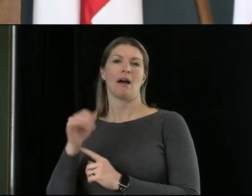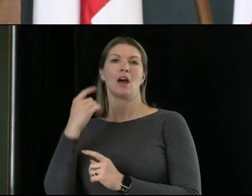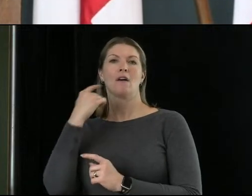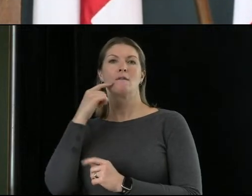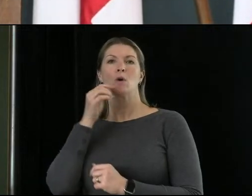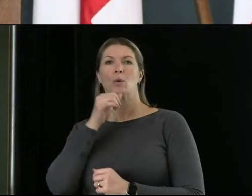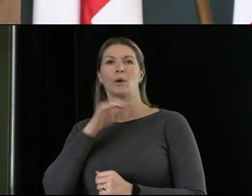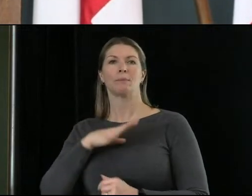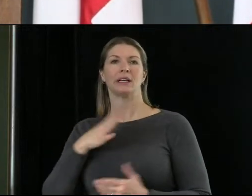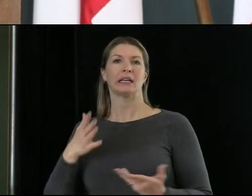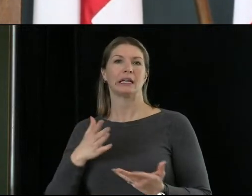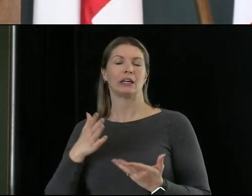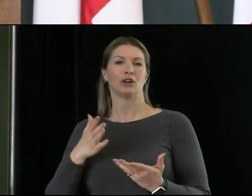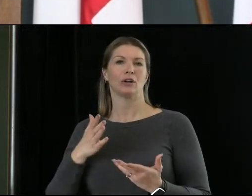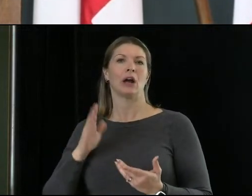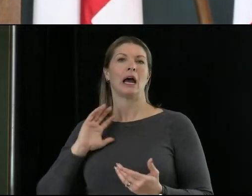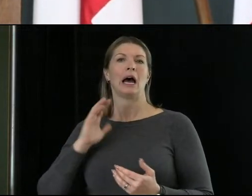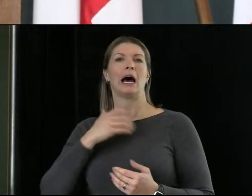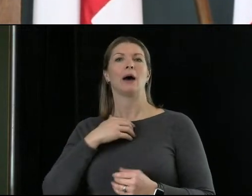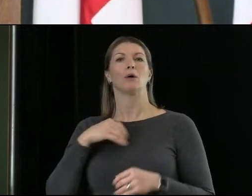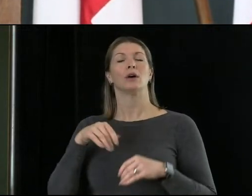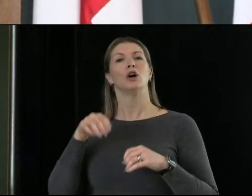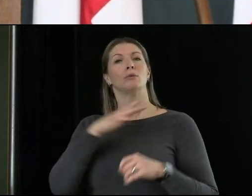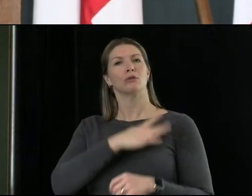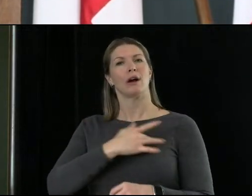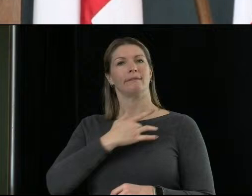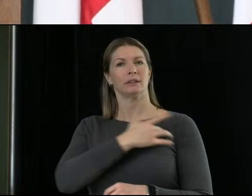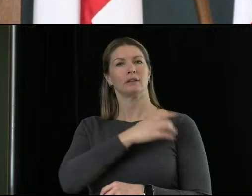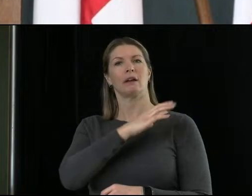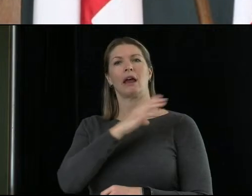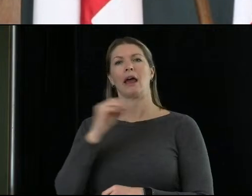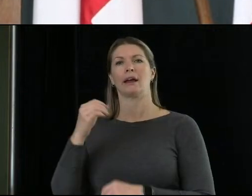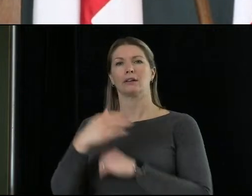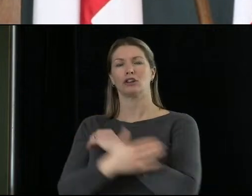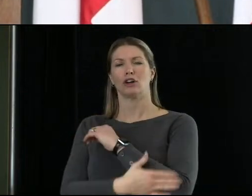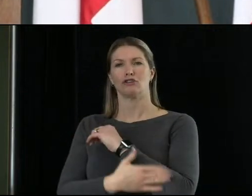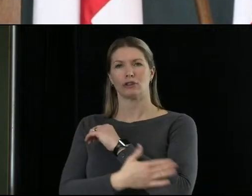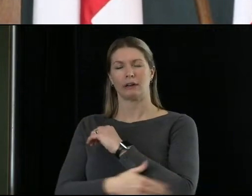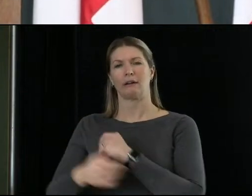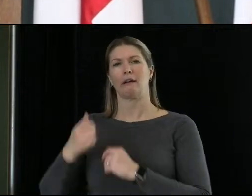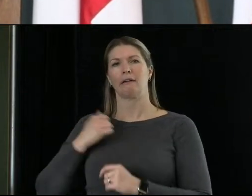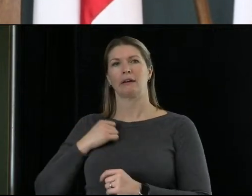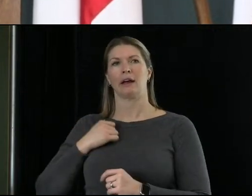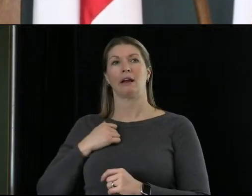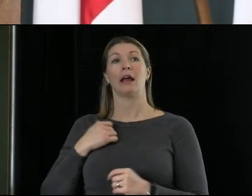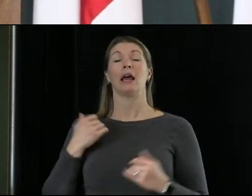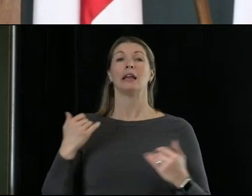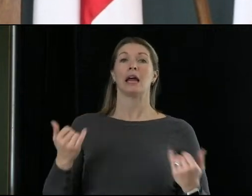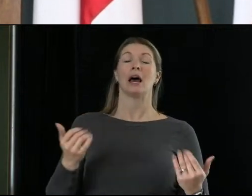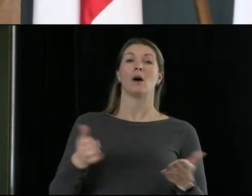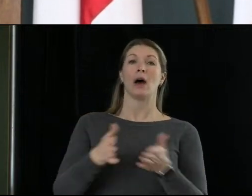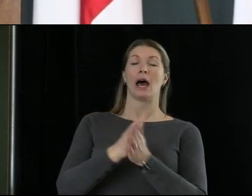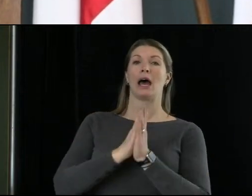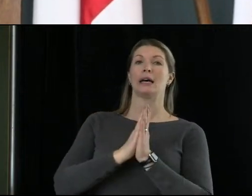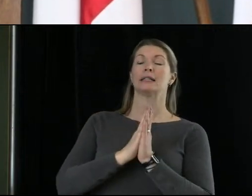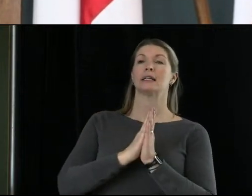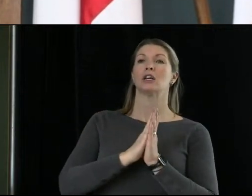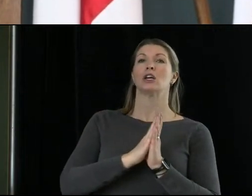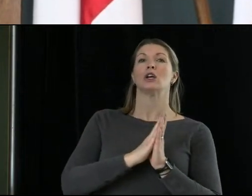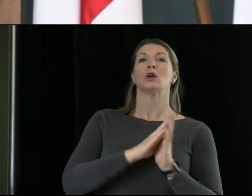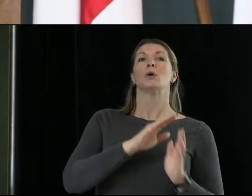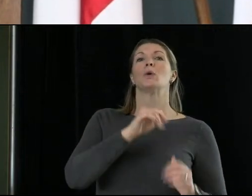Next, I would like to welcome to the podium Miss Debbie Hibbs, mother of Juliana Hibbs, a young